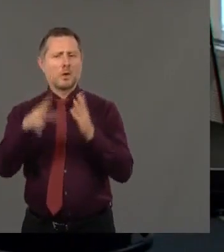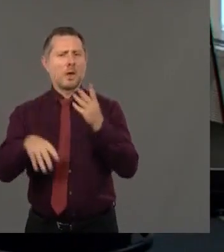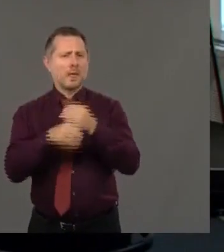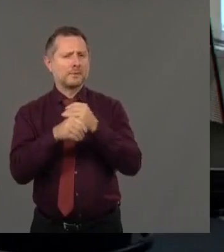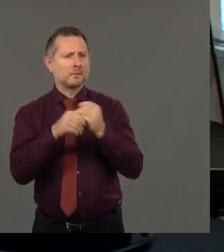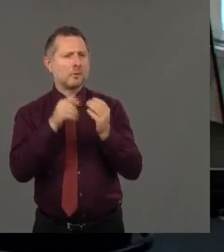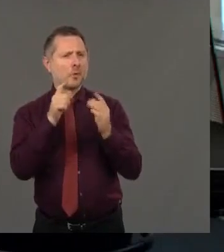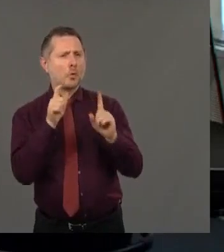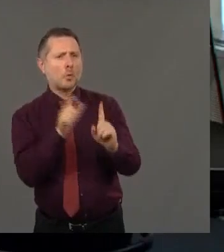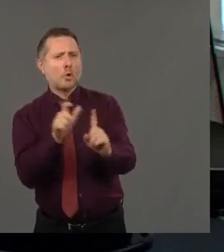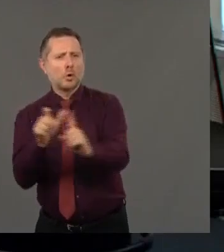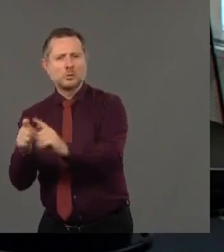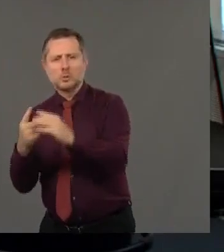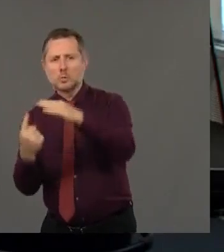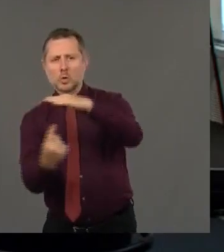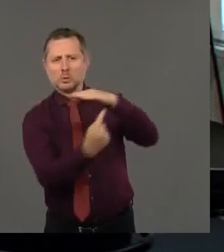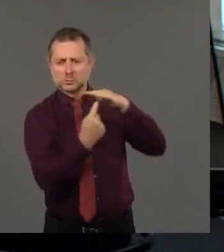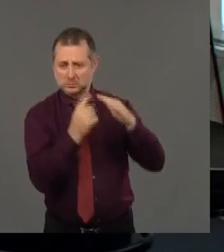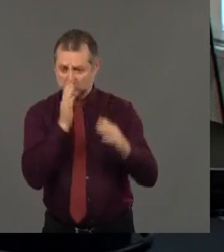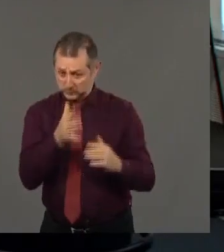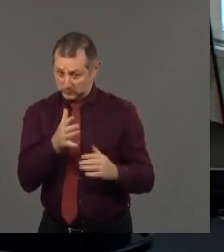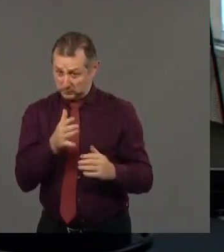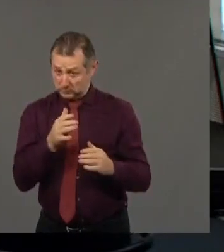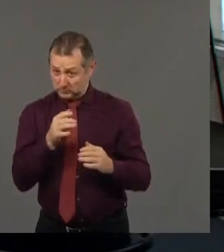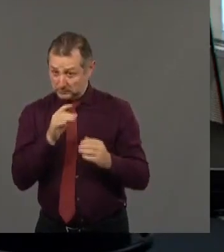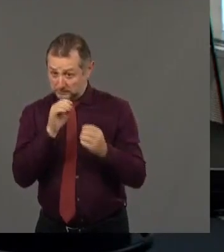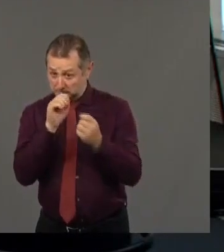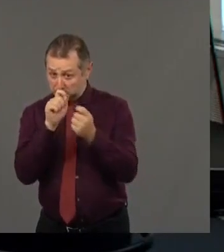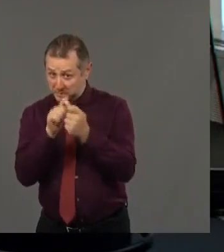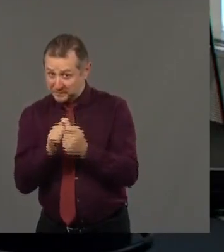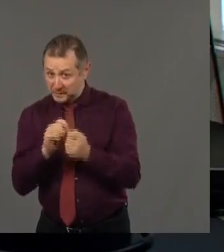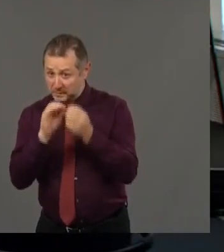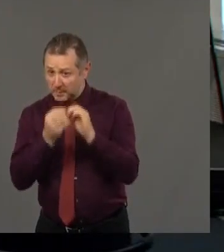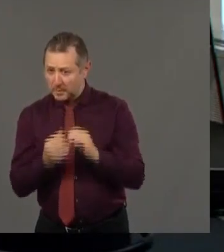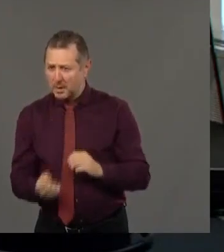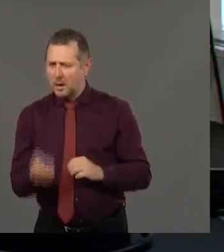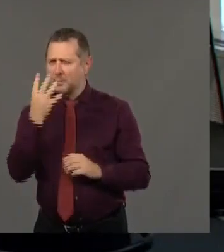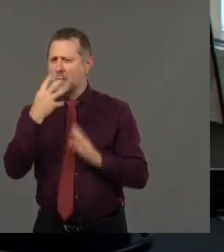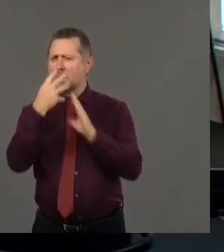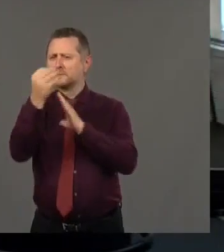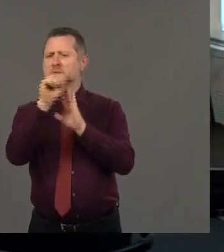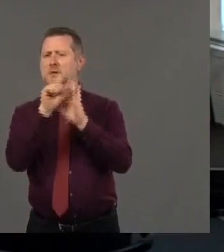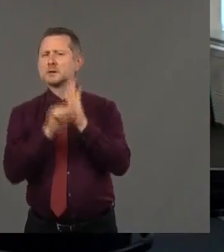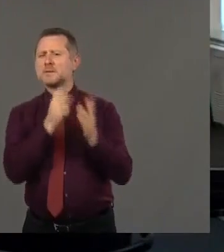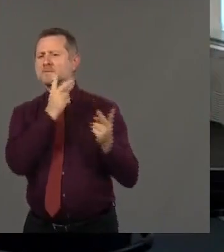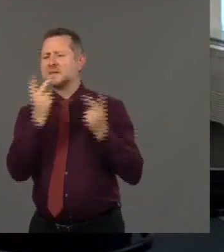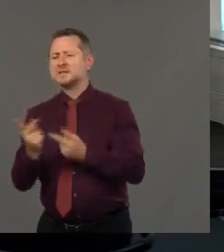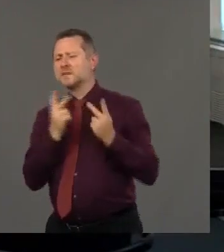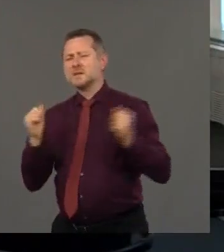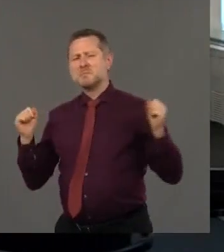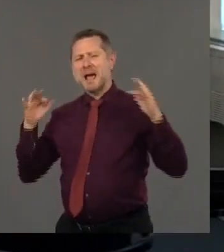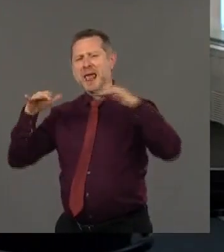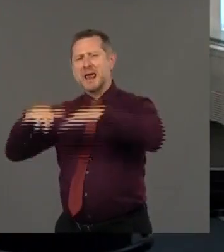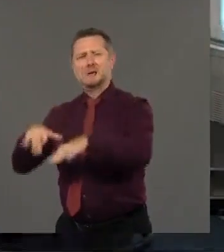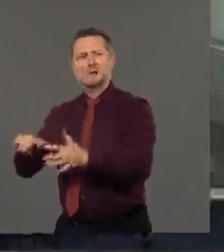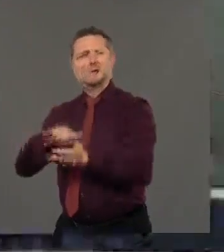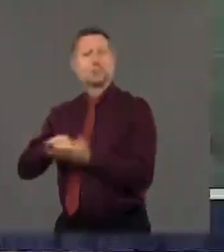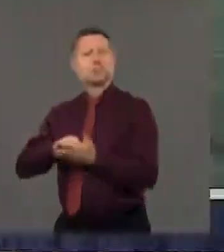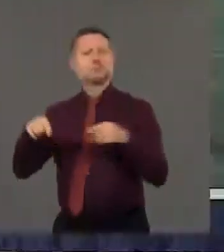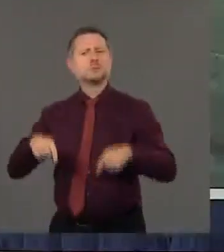days. Has there been any concrete data on how many out-of-state visitors are already subject to quarantine, or how many have perhaps even